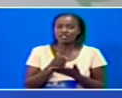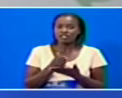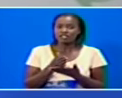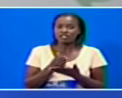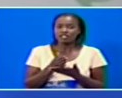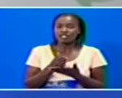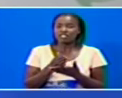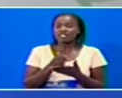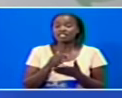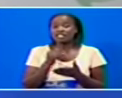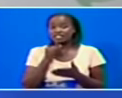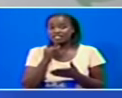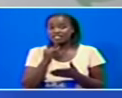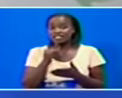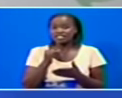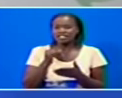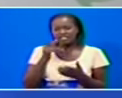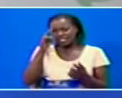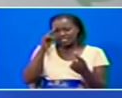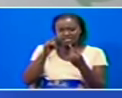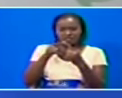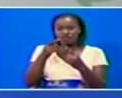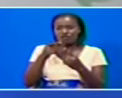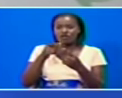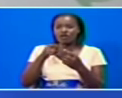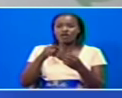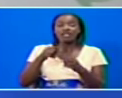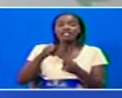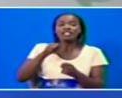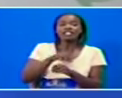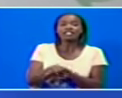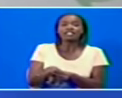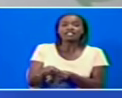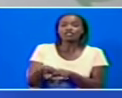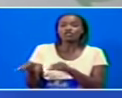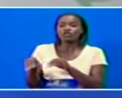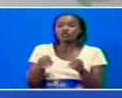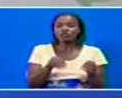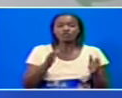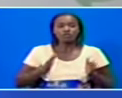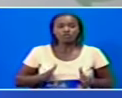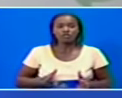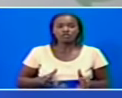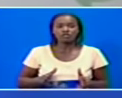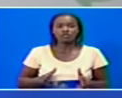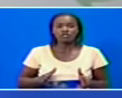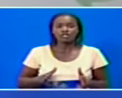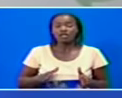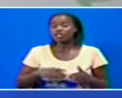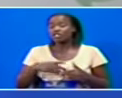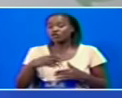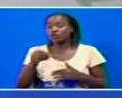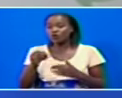or is an engine, if you like, for integration. The movement of persons goes side by side